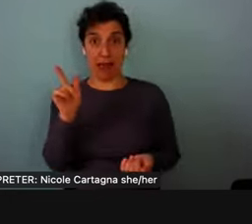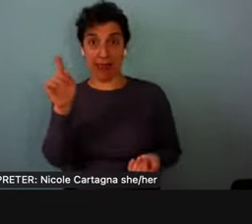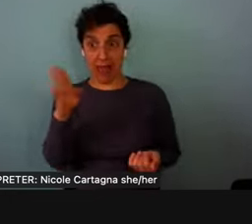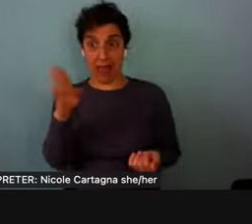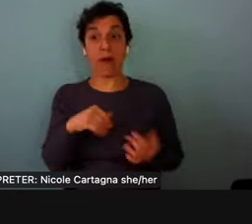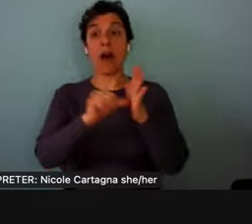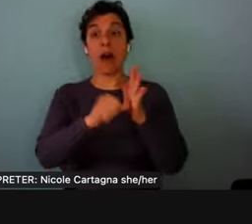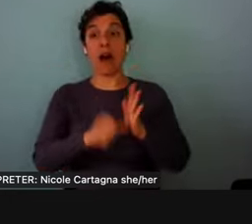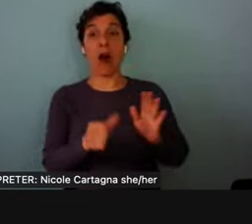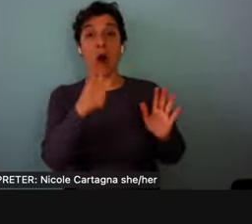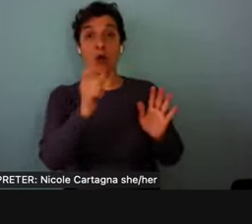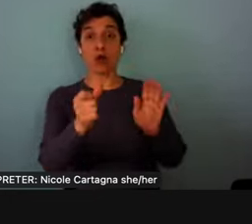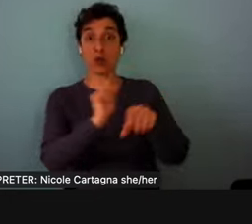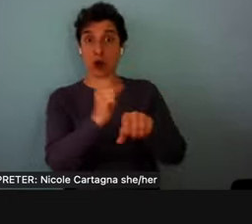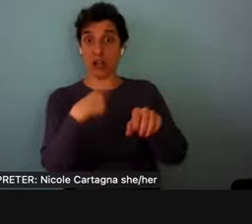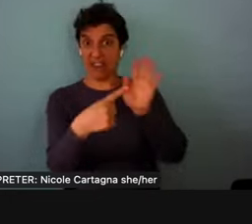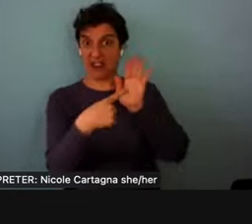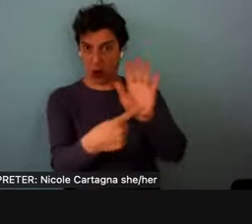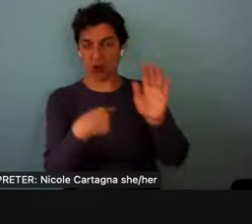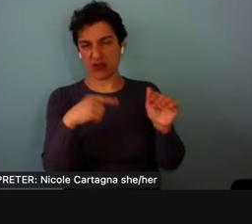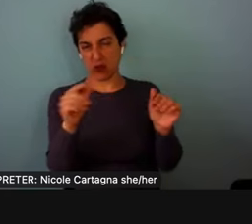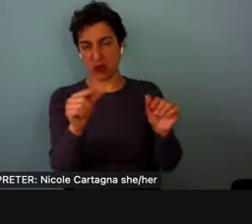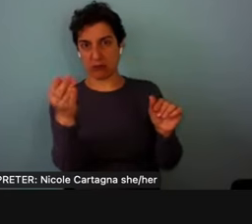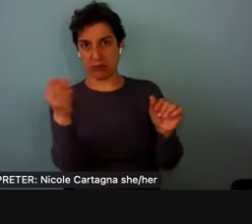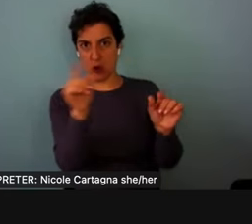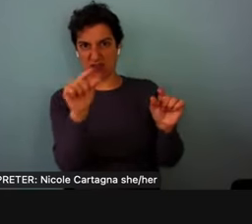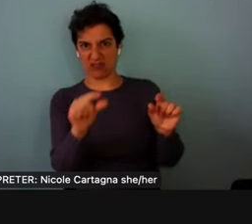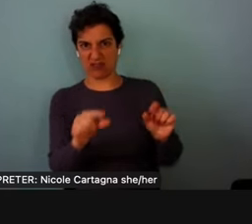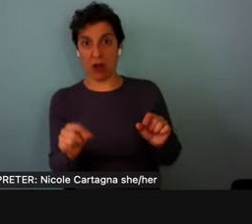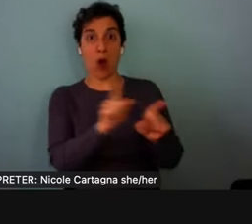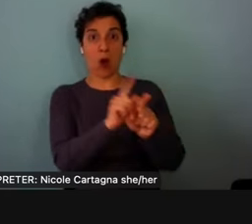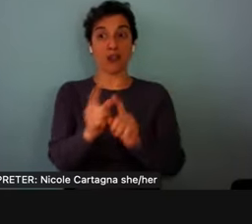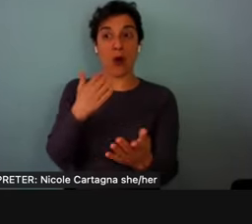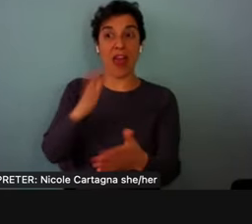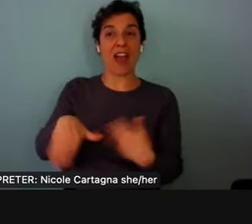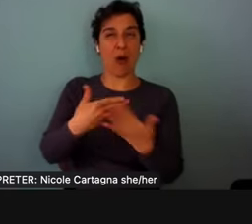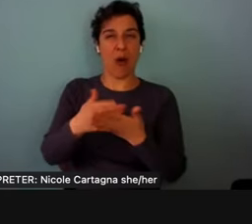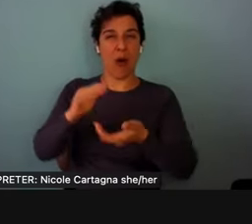work I've shown you. And of course, I also like to thank all my collaborators.